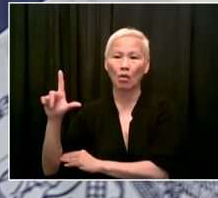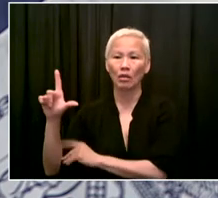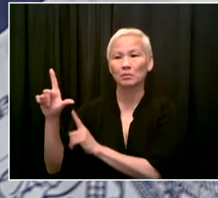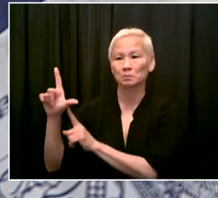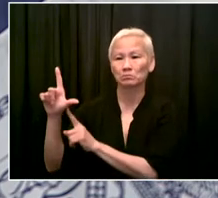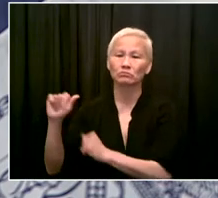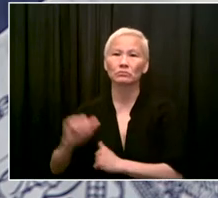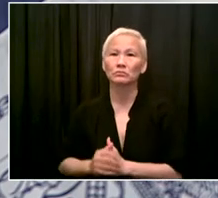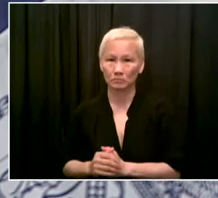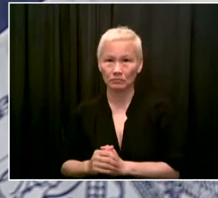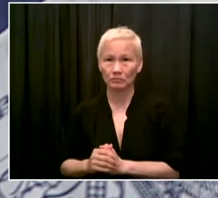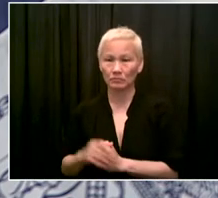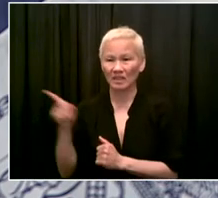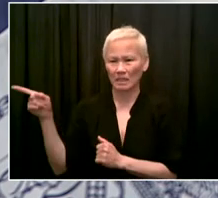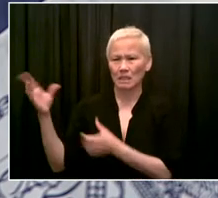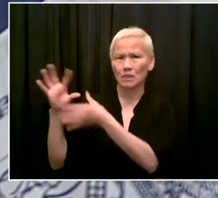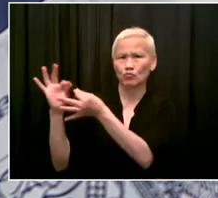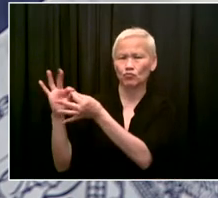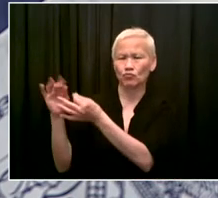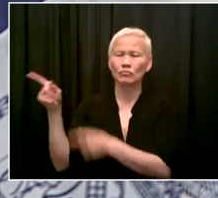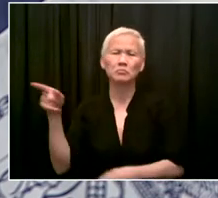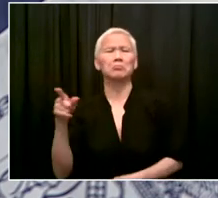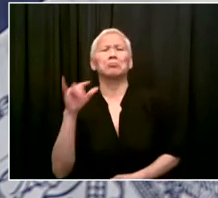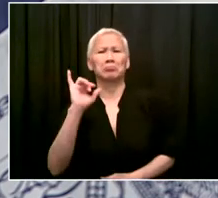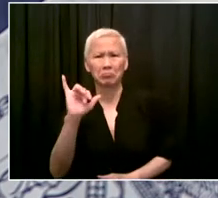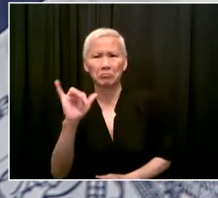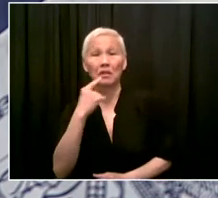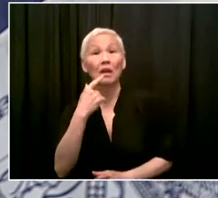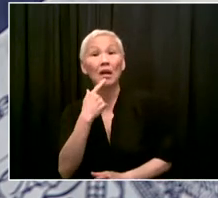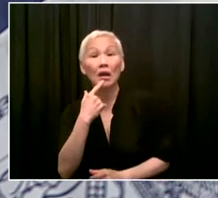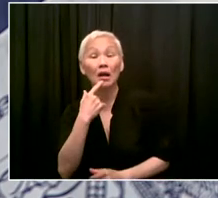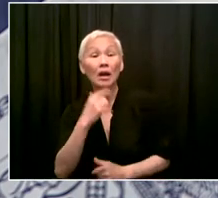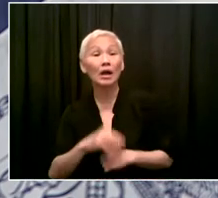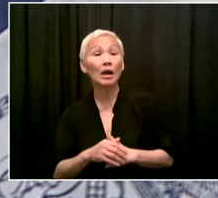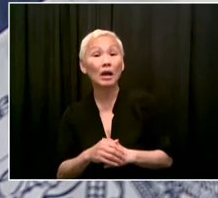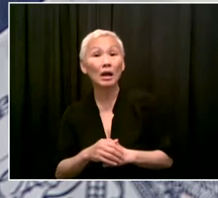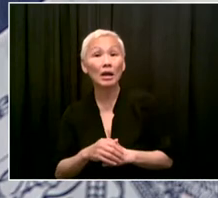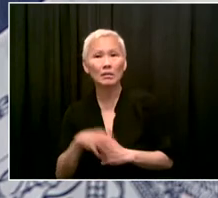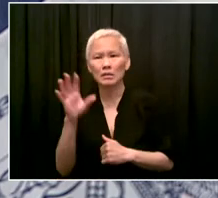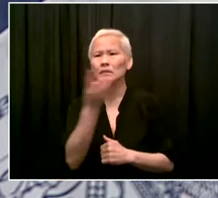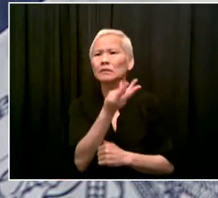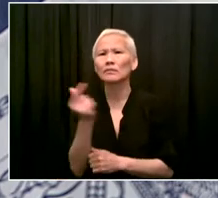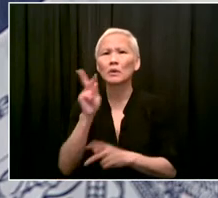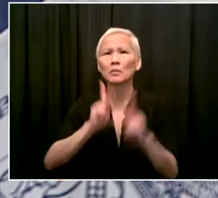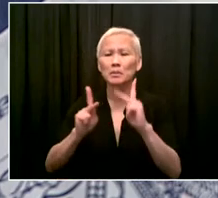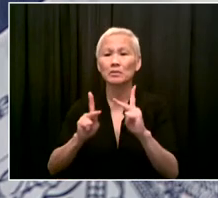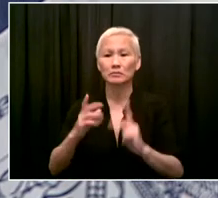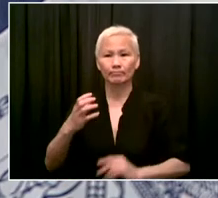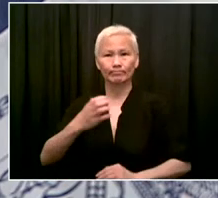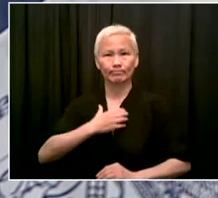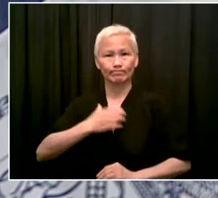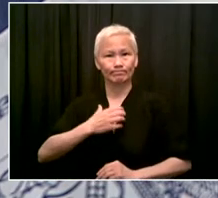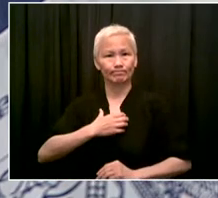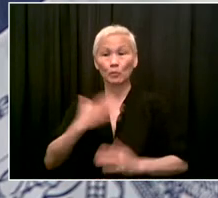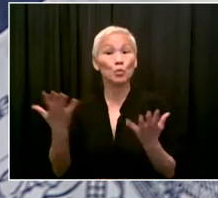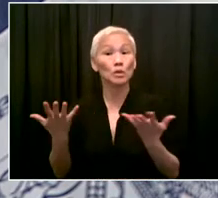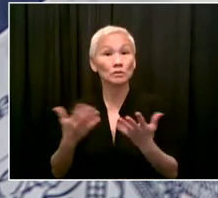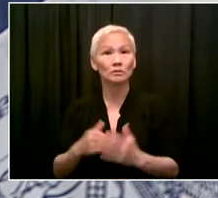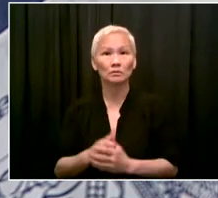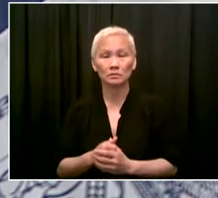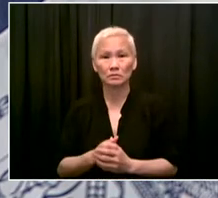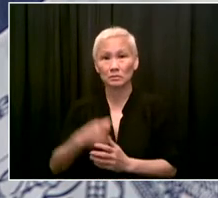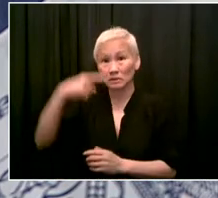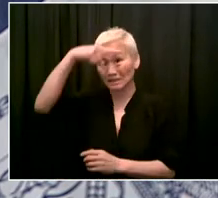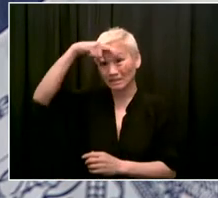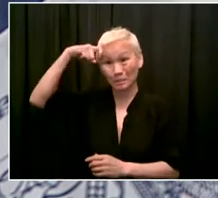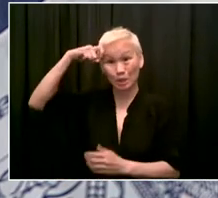complaints from people regarding Summer Rising, saying that for students with disabilities, many of